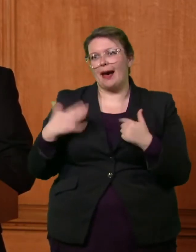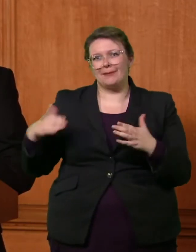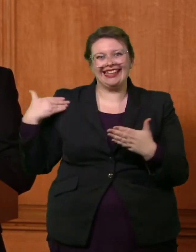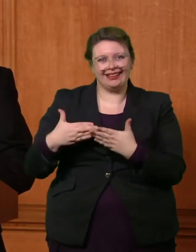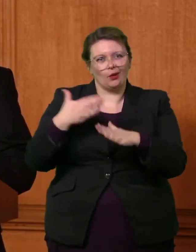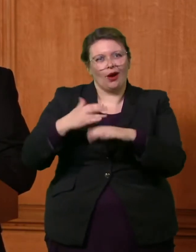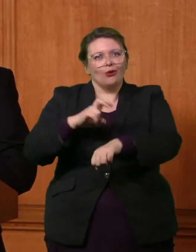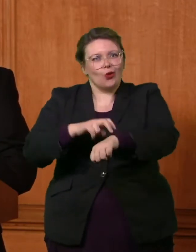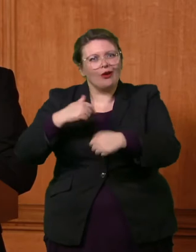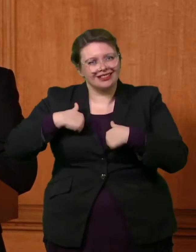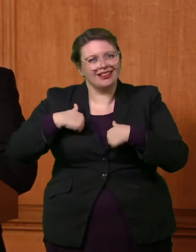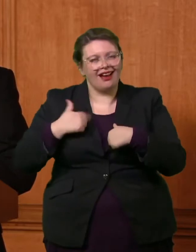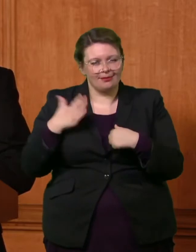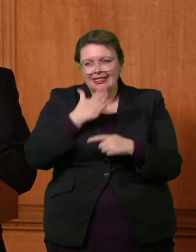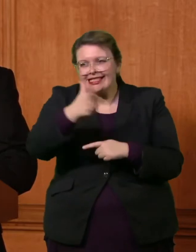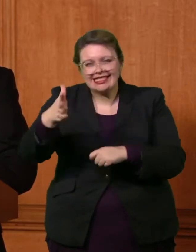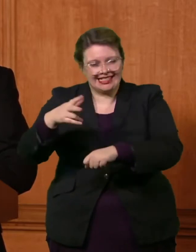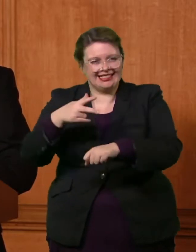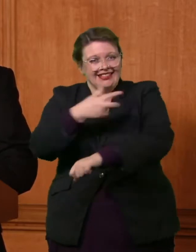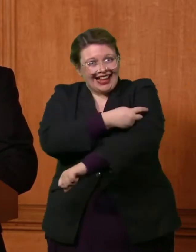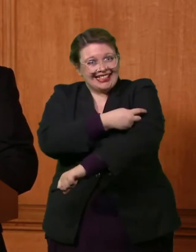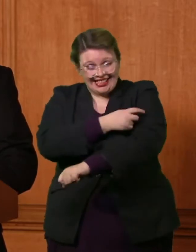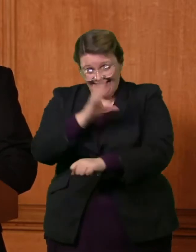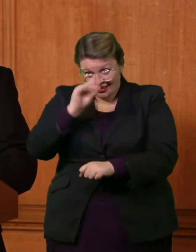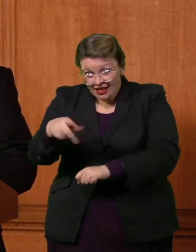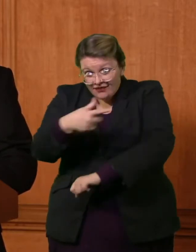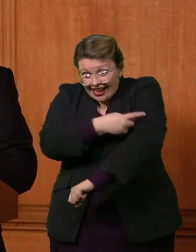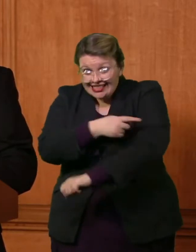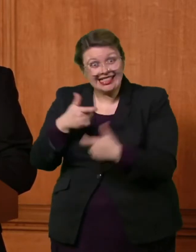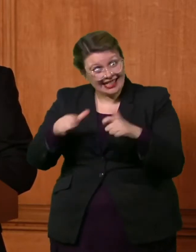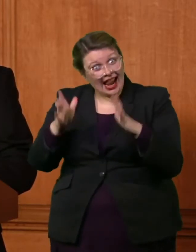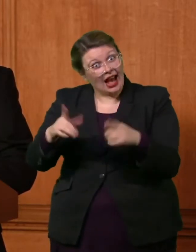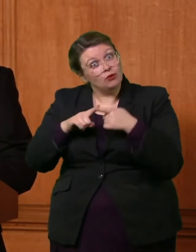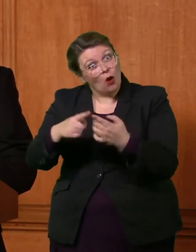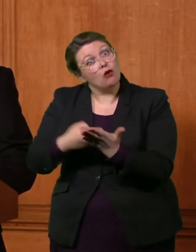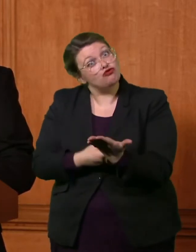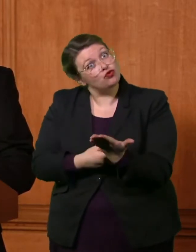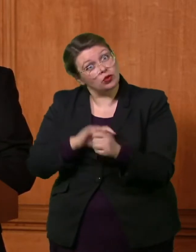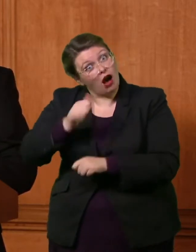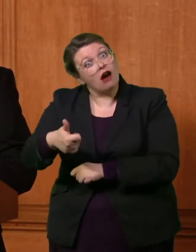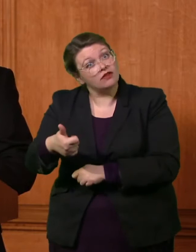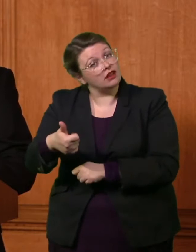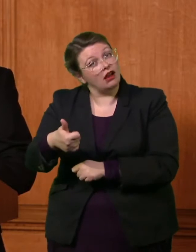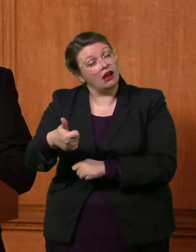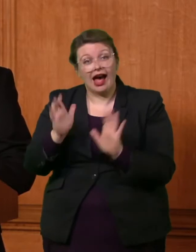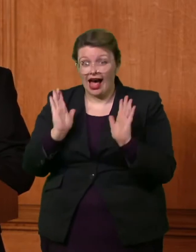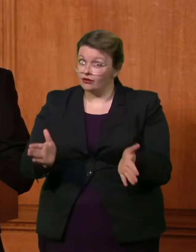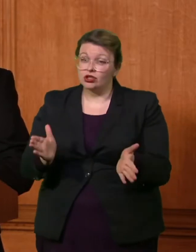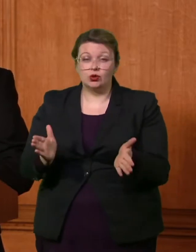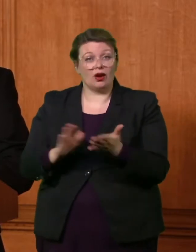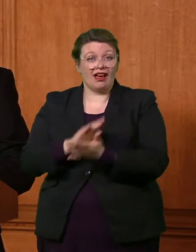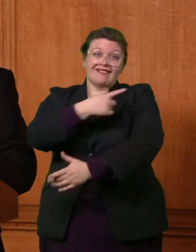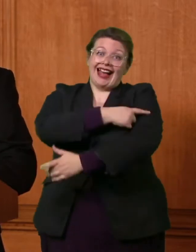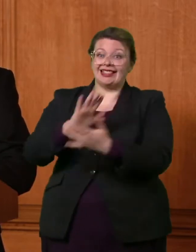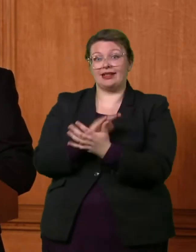of the rules still apply to all of you and all of us until we're in a much safer place. It doesn't